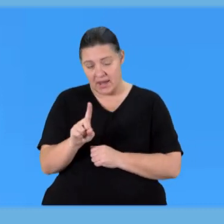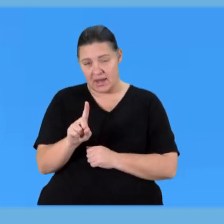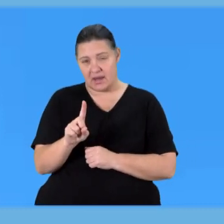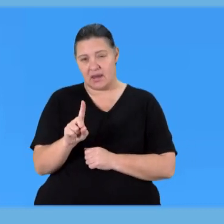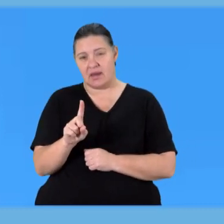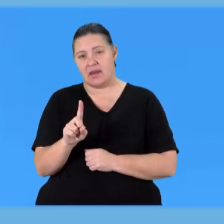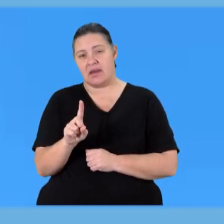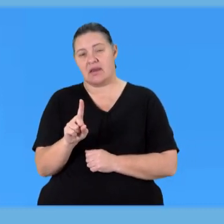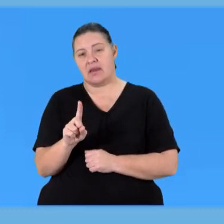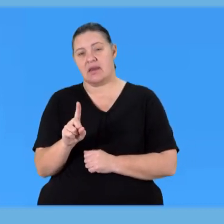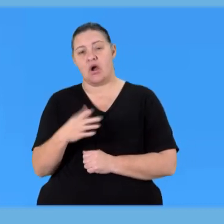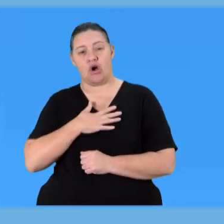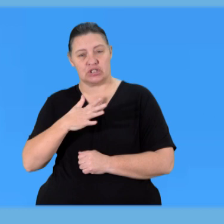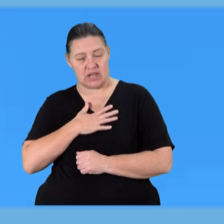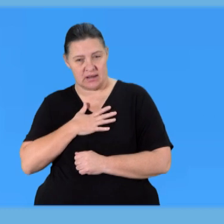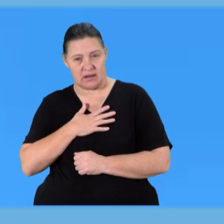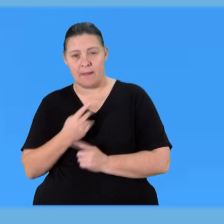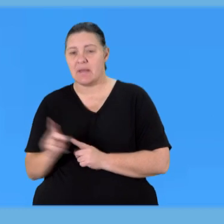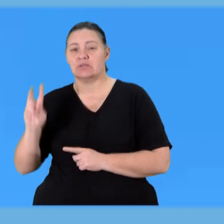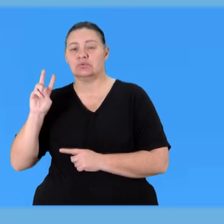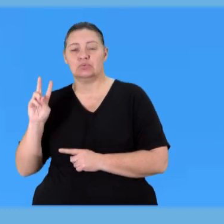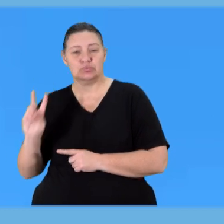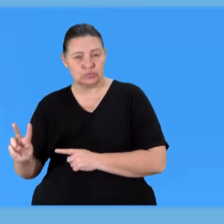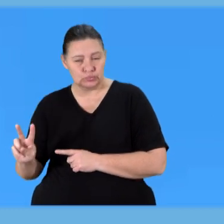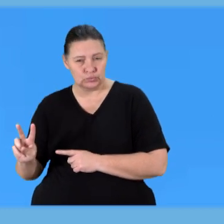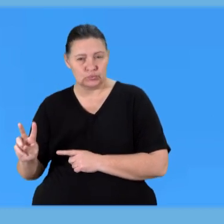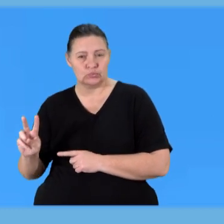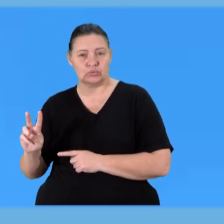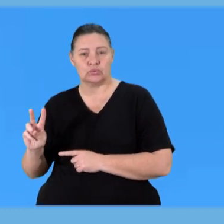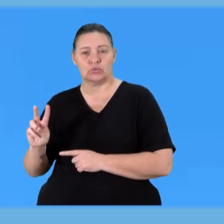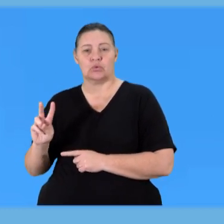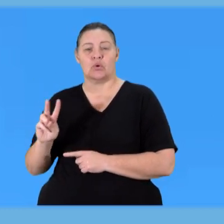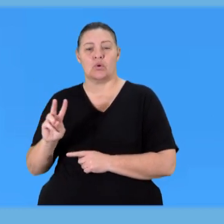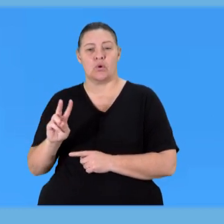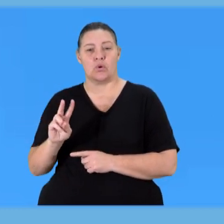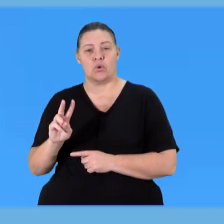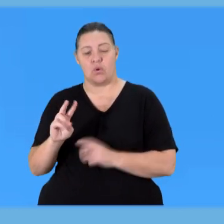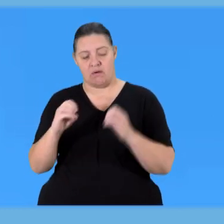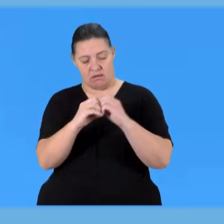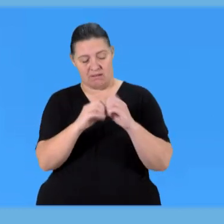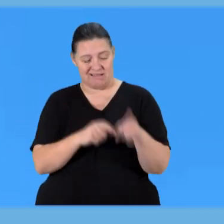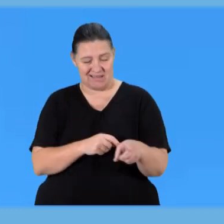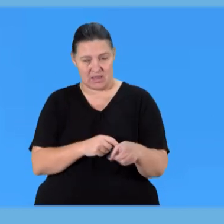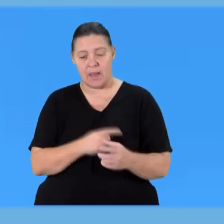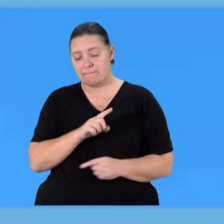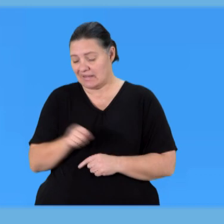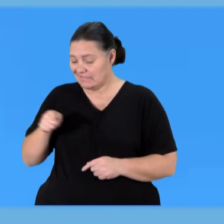molecule of oxygen, but two oxygen atoms. Then here